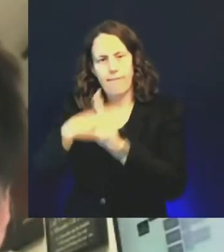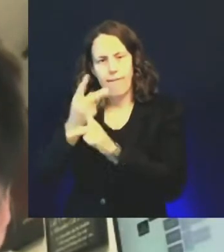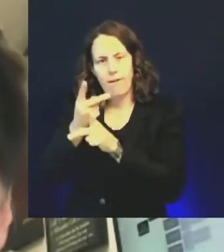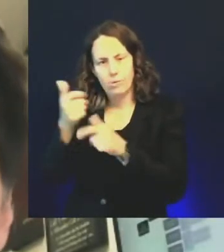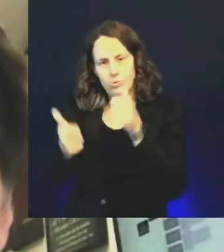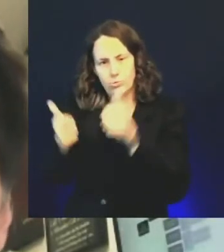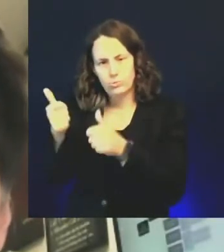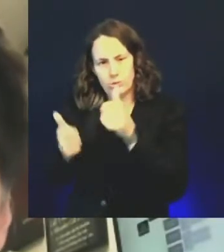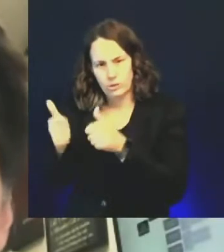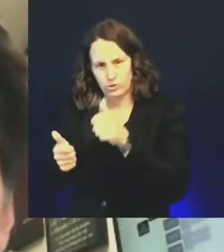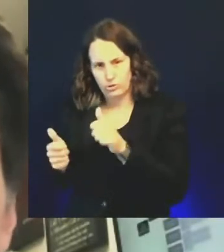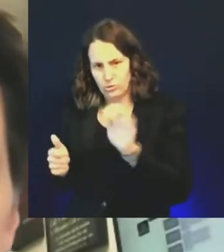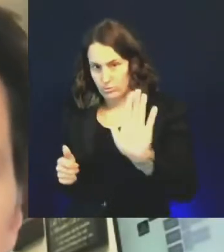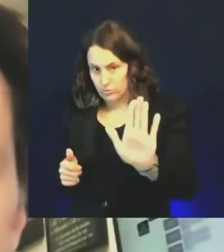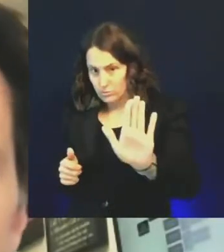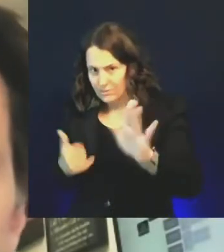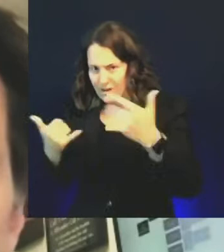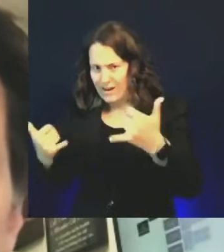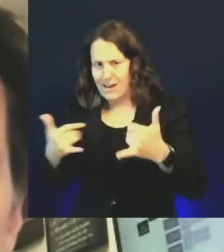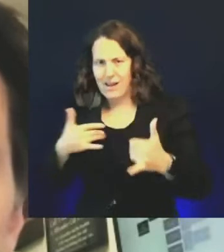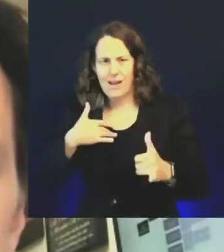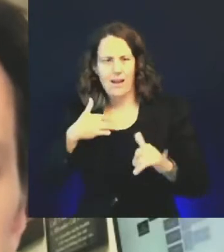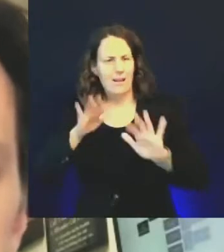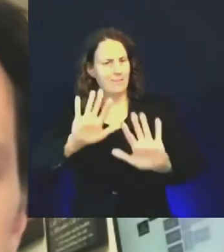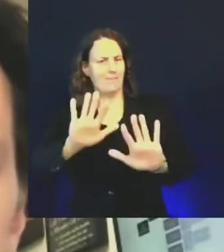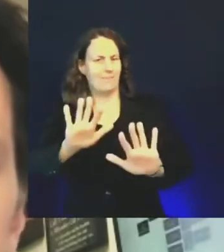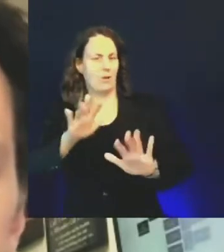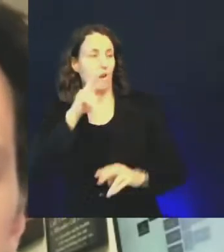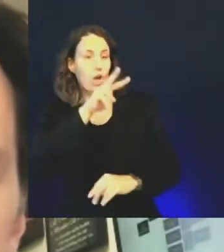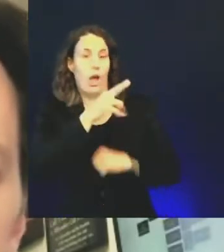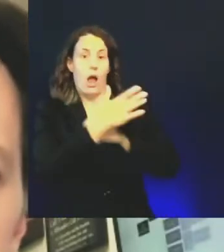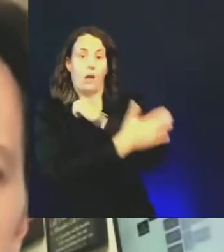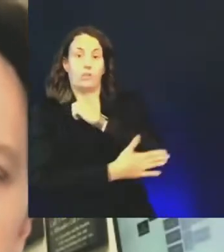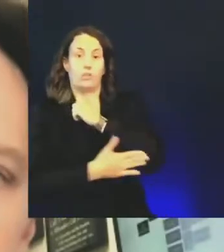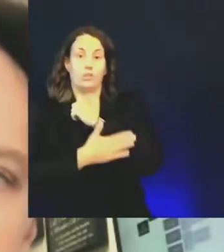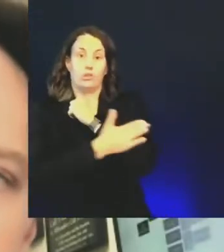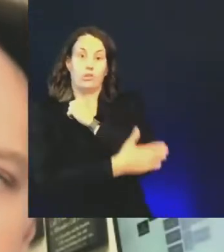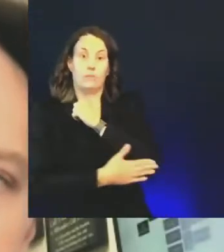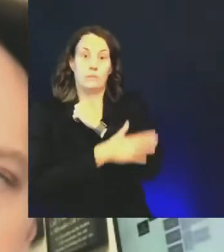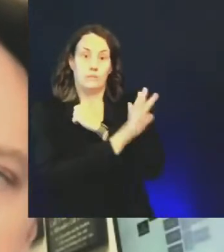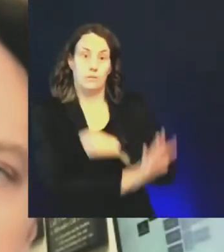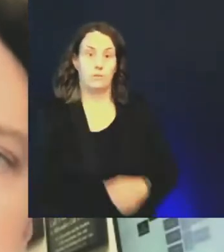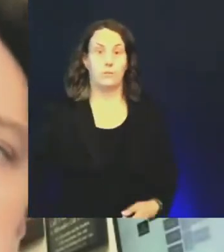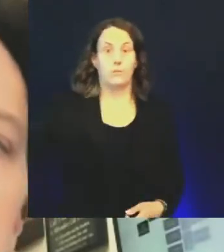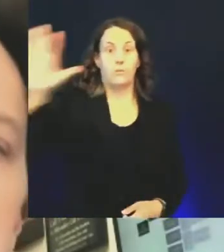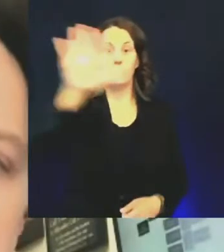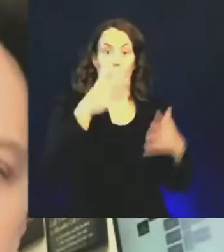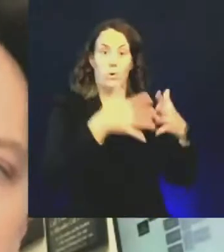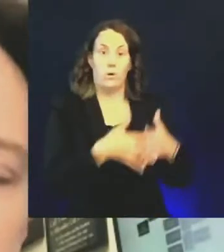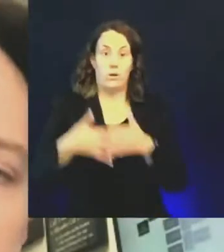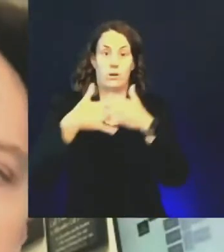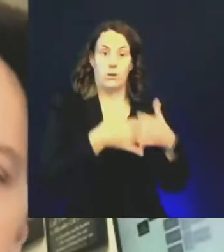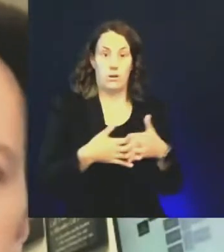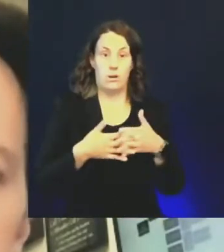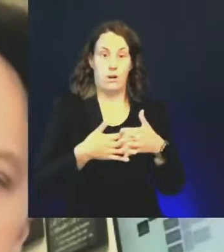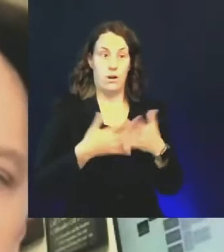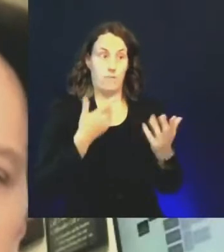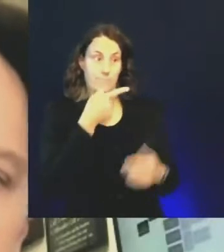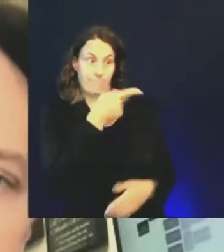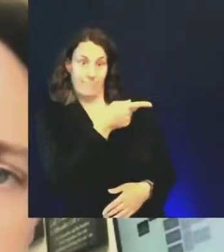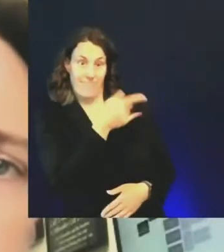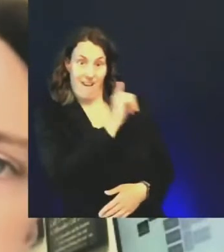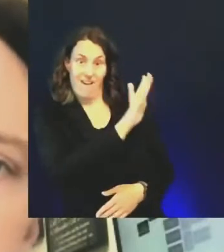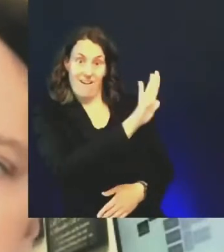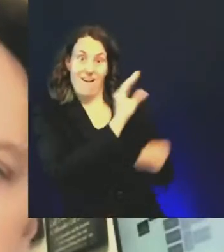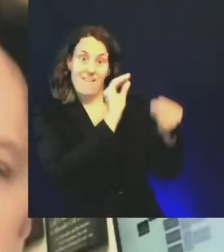CDC released data, what was seen in sequencing up until last week, and it went,